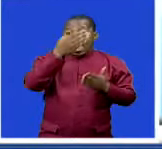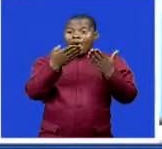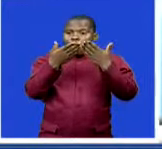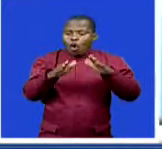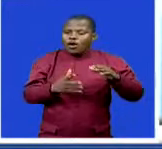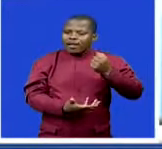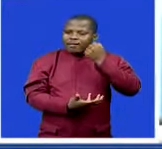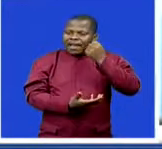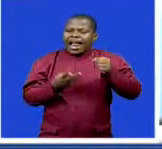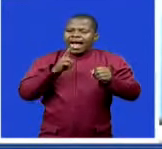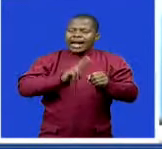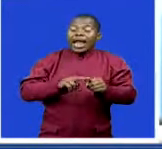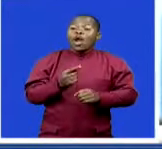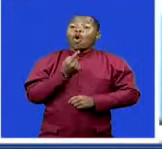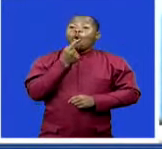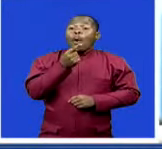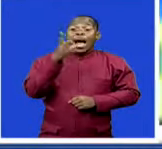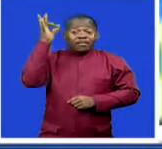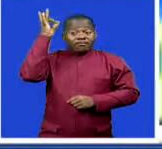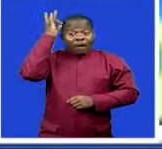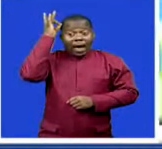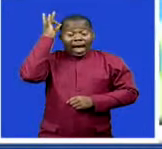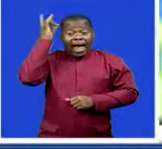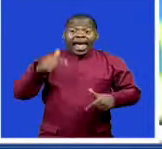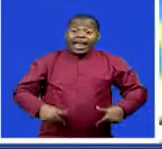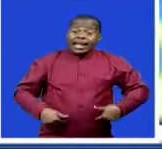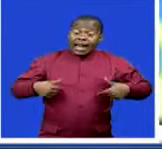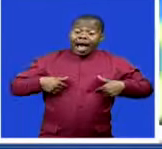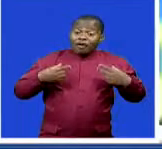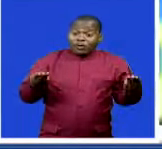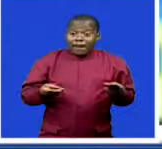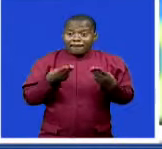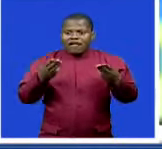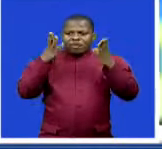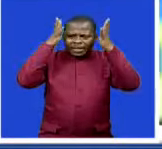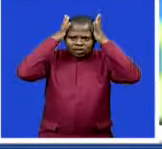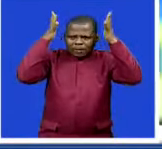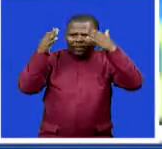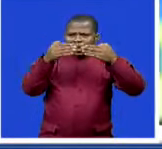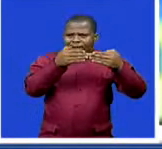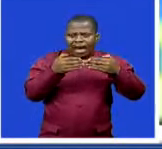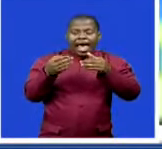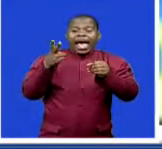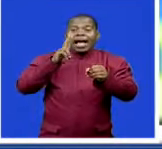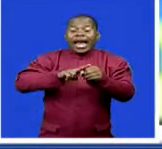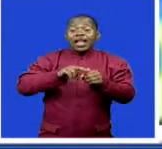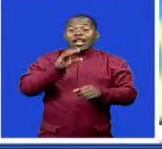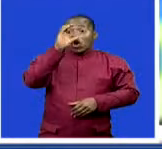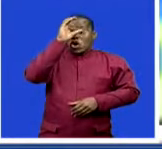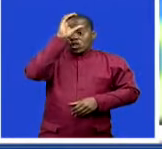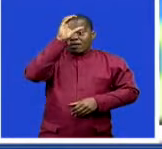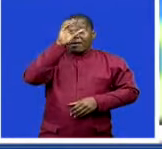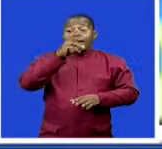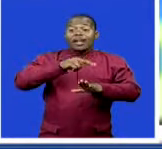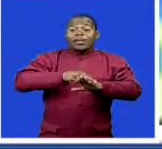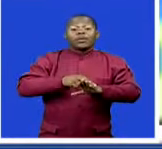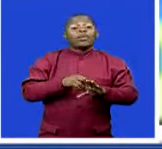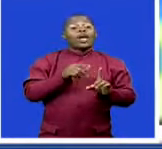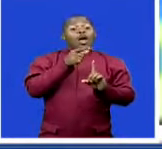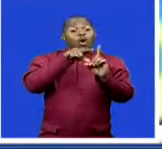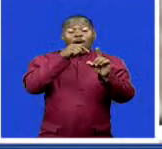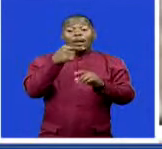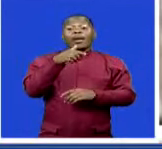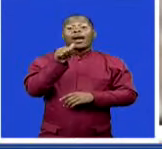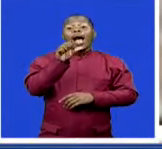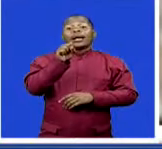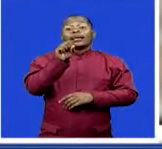leadership that prioritizes the nation. He was backed by Chief Gasa Wangwane, who spoke on behalf of chiefs, while